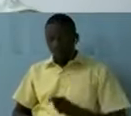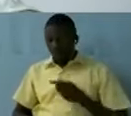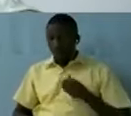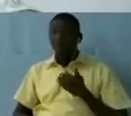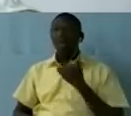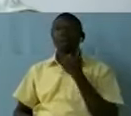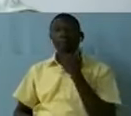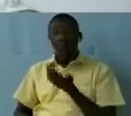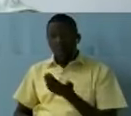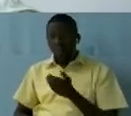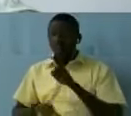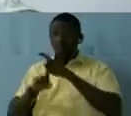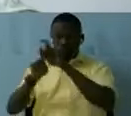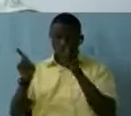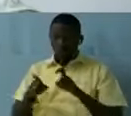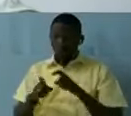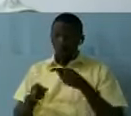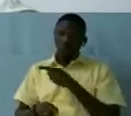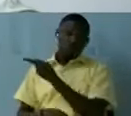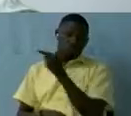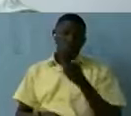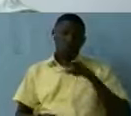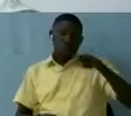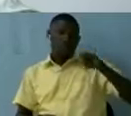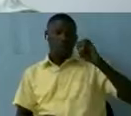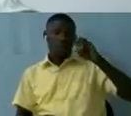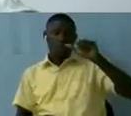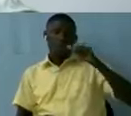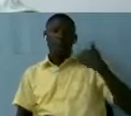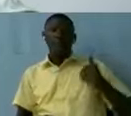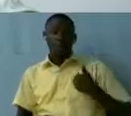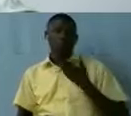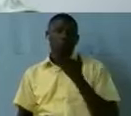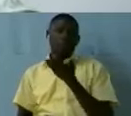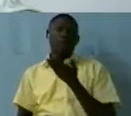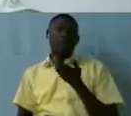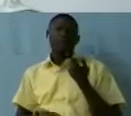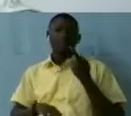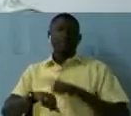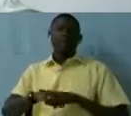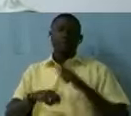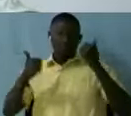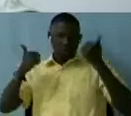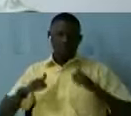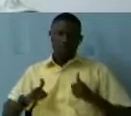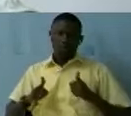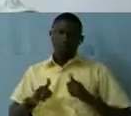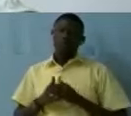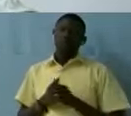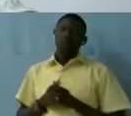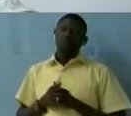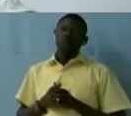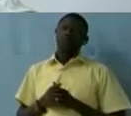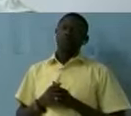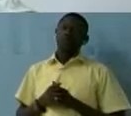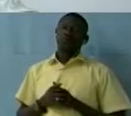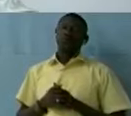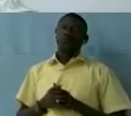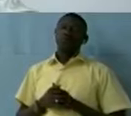wa yake ndiko nyaton to aseke ko TRRC be lafina le pour ka dia mo moliye men ya lon ko